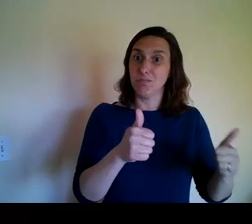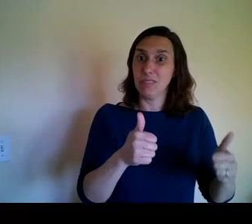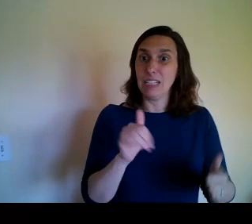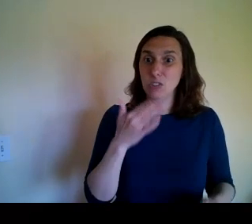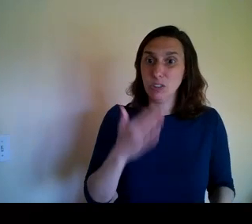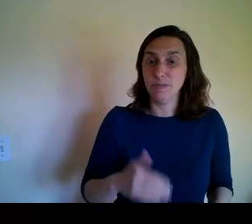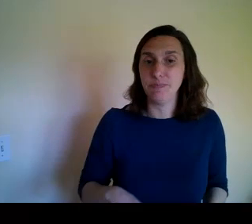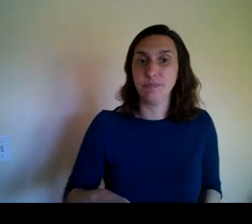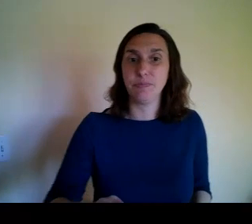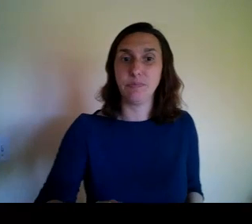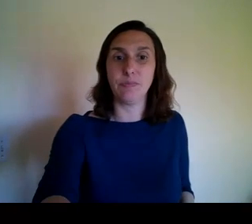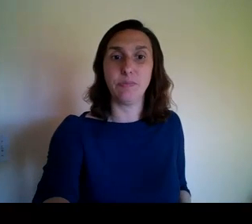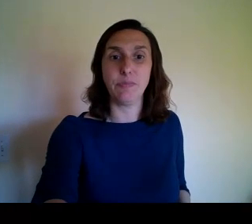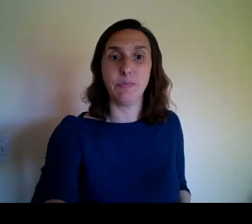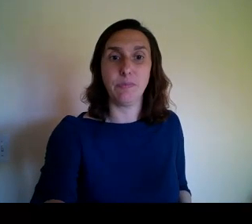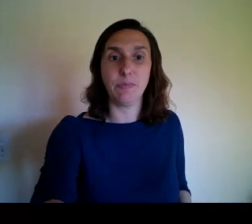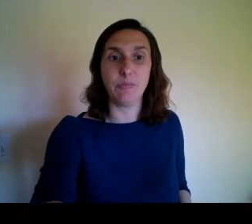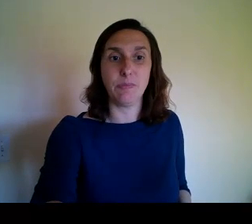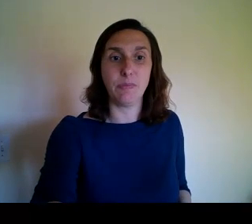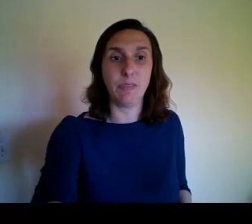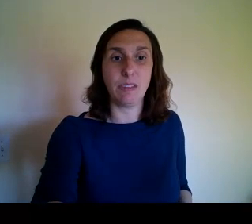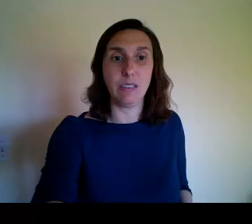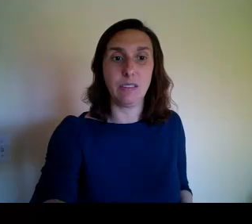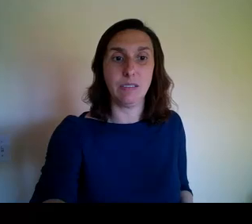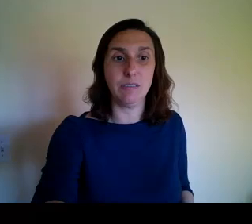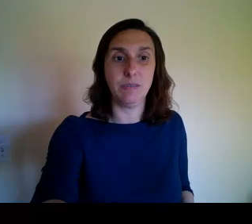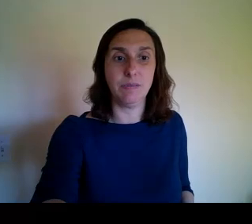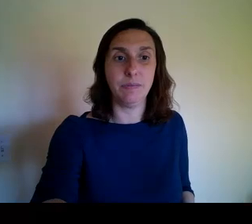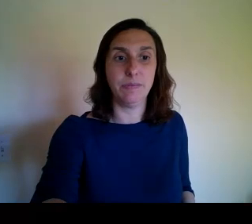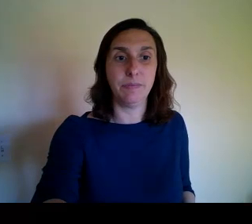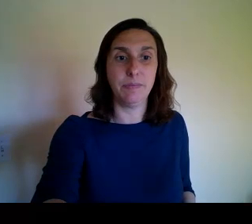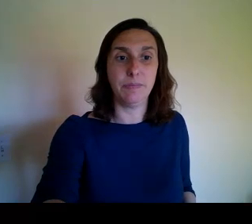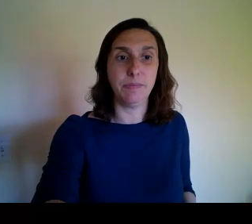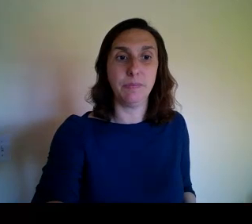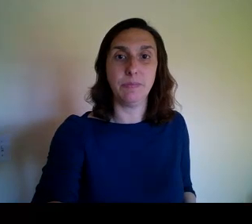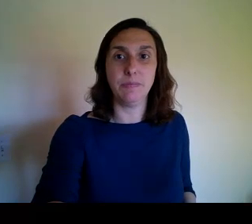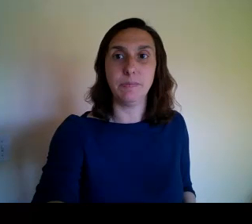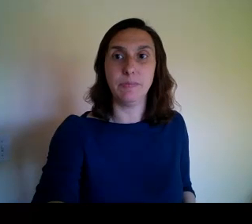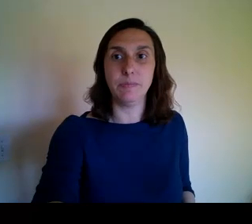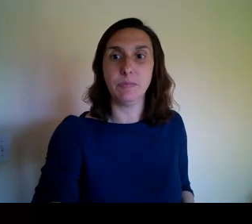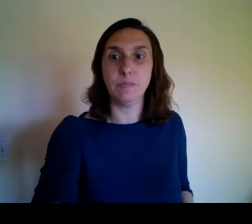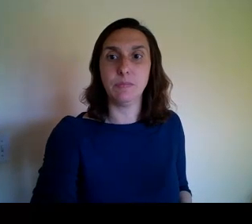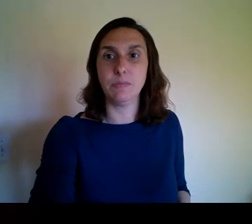When I'm looking at a bacteria growth rate, I'm going, that's a bacteria.